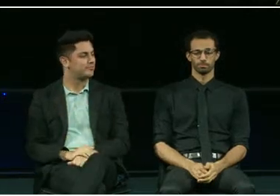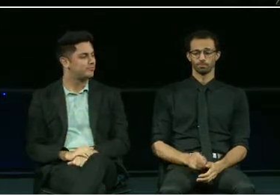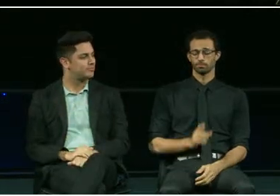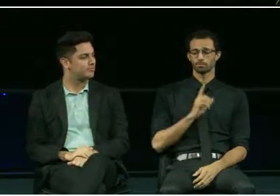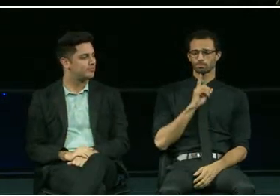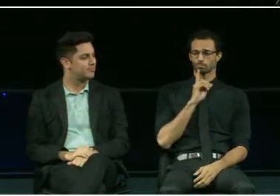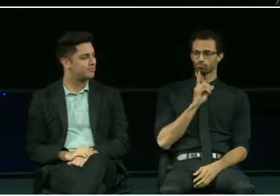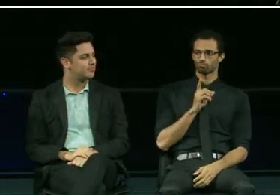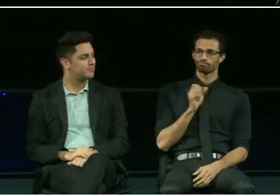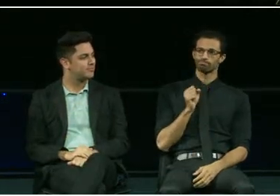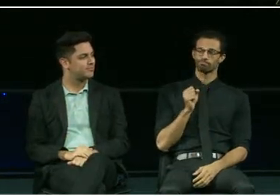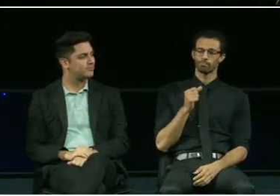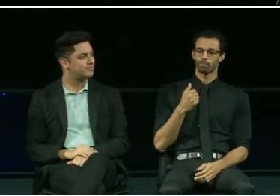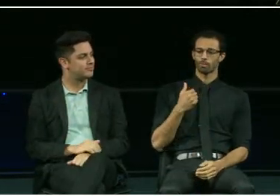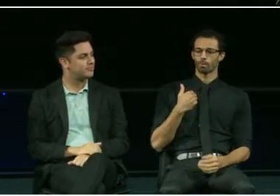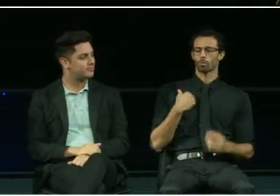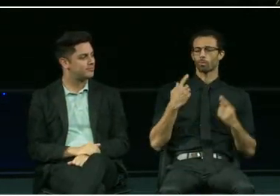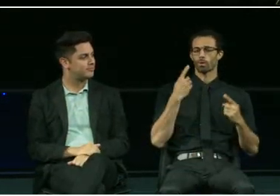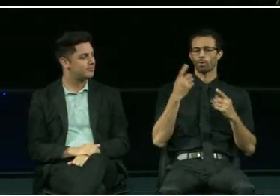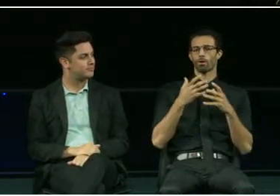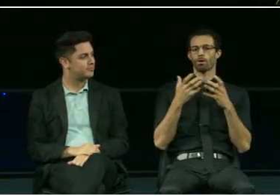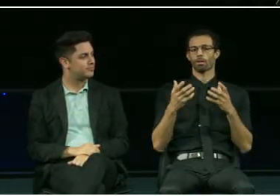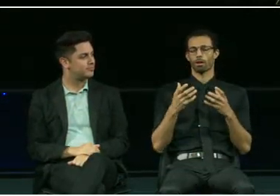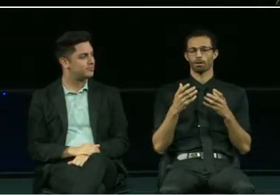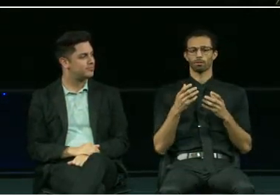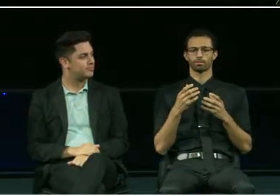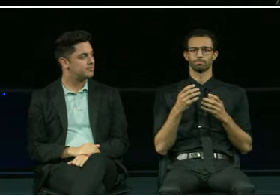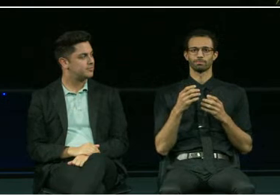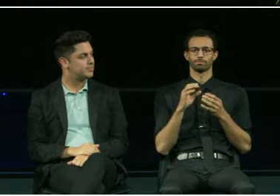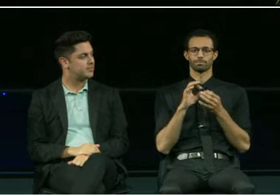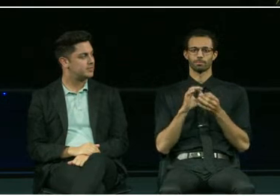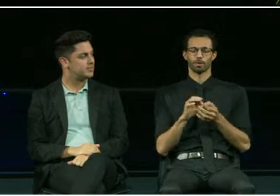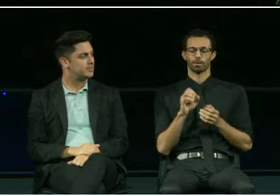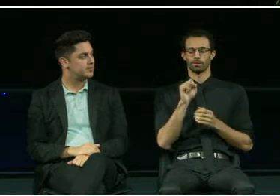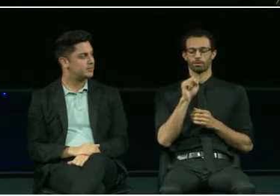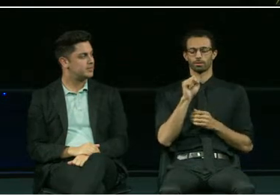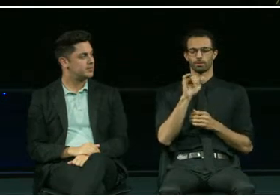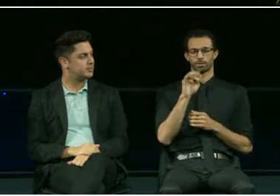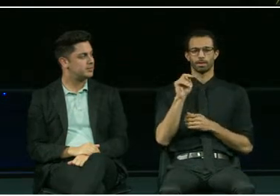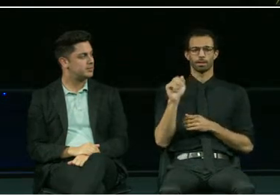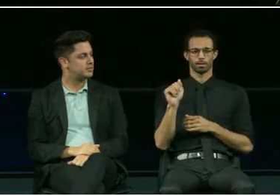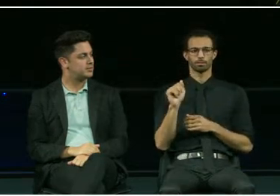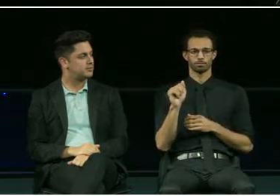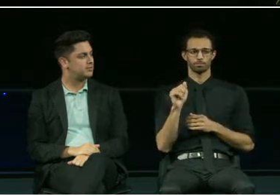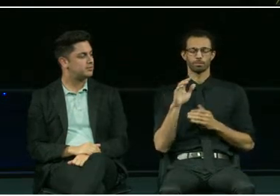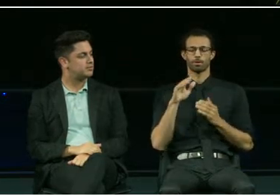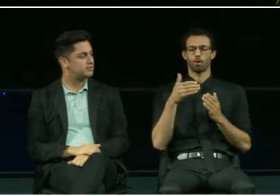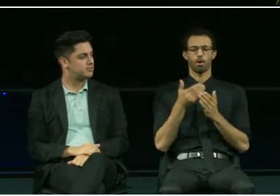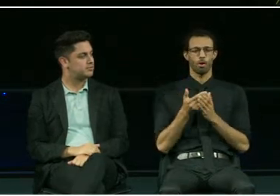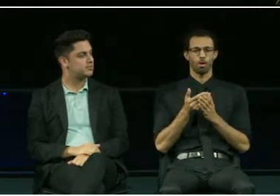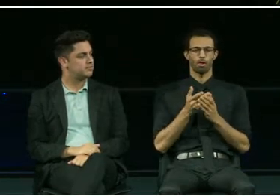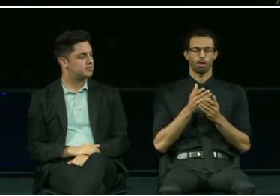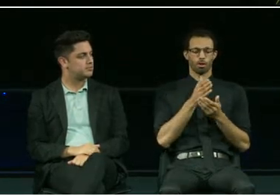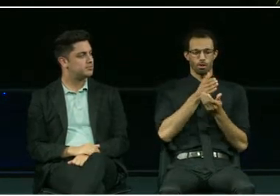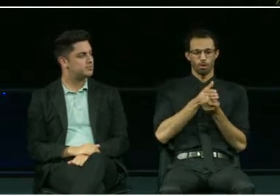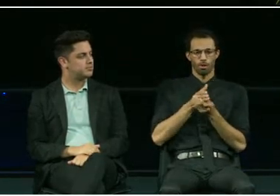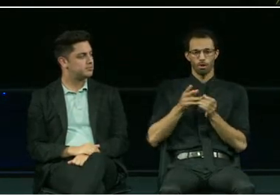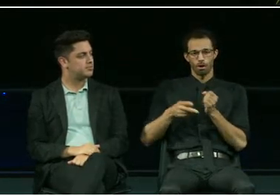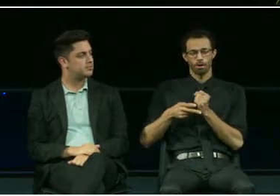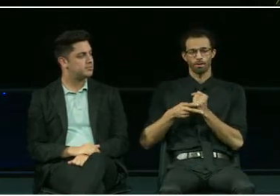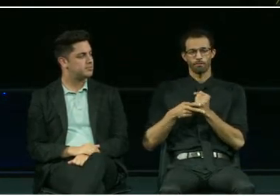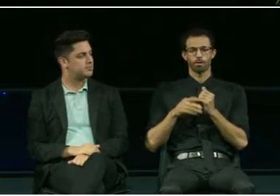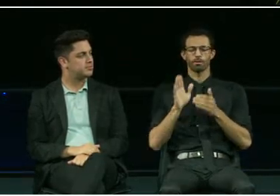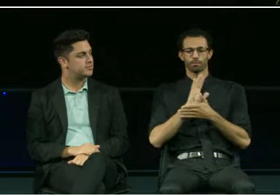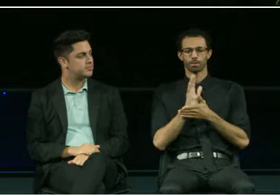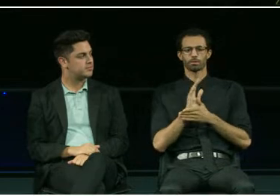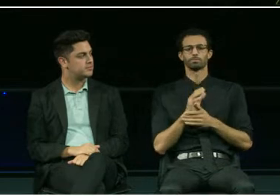thought a lot about Senna when we were making this, and inspired by that it's an all-archival film. It's led by voiceover, and it